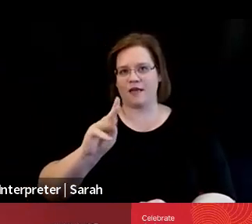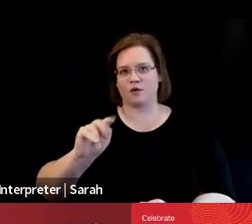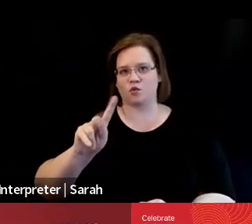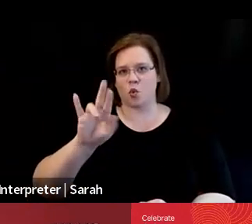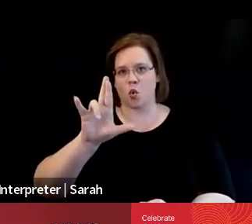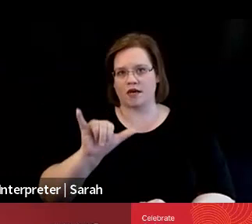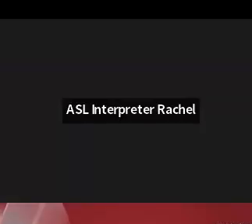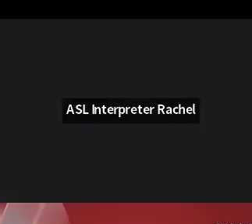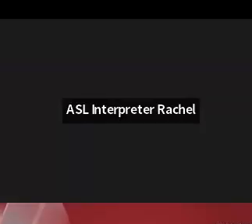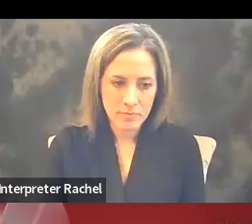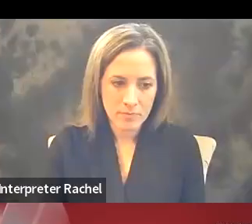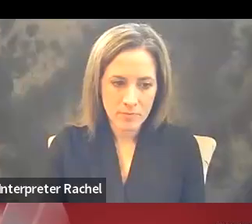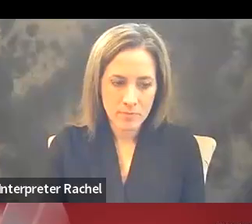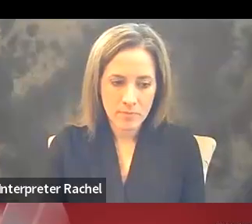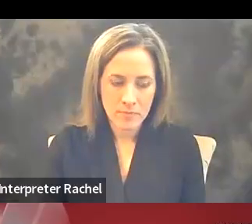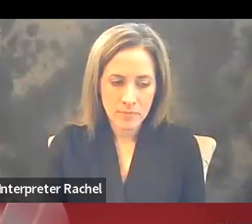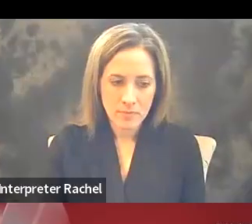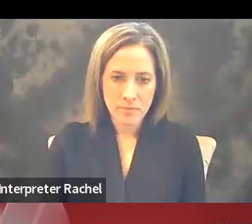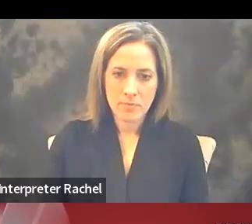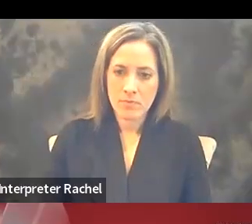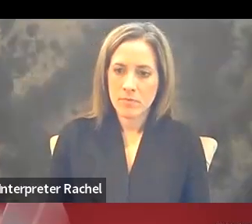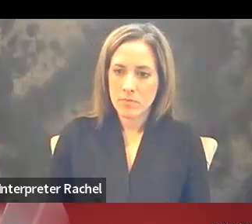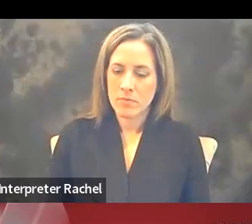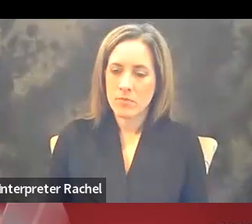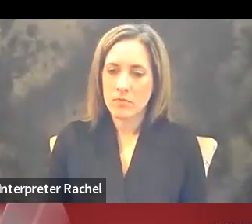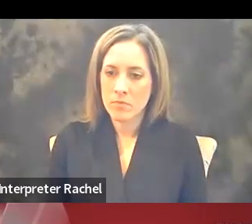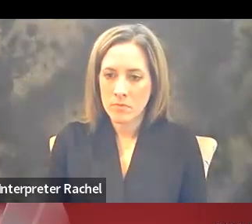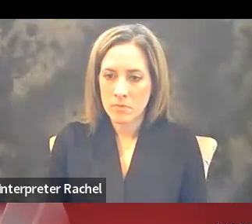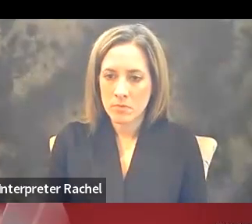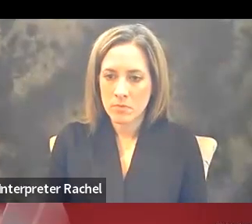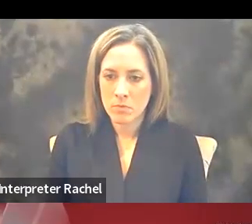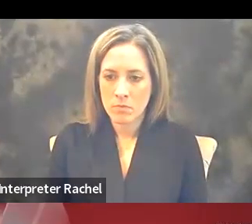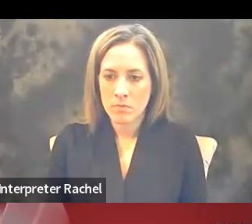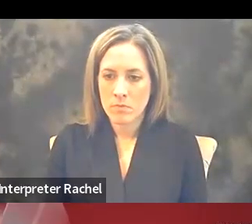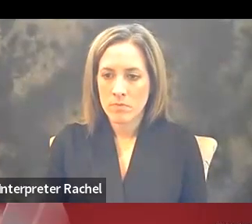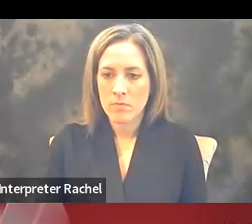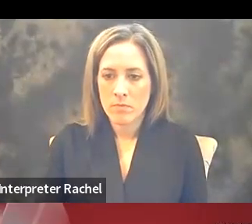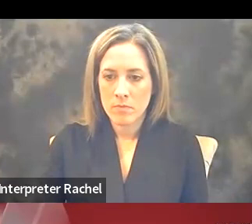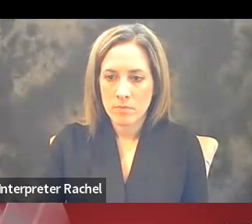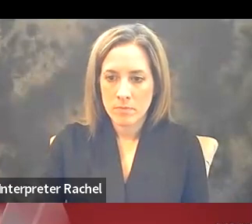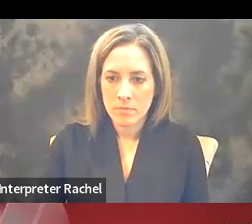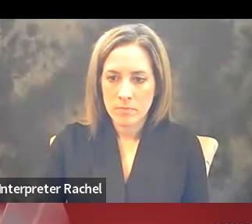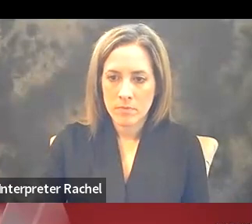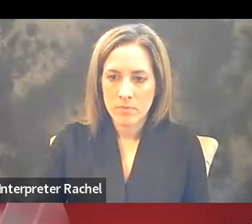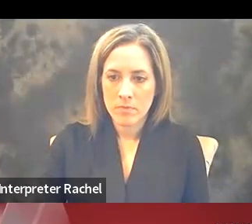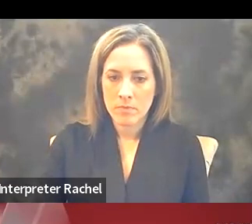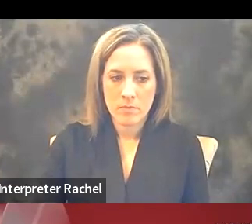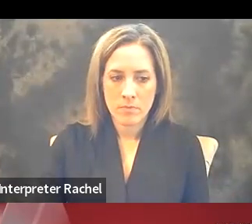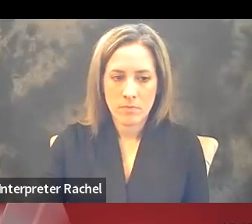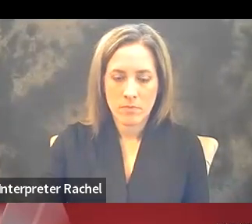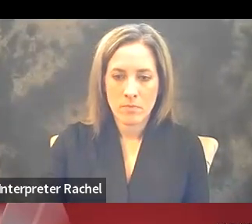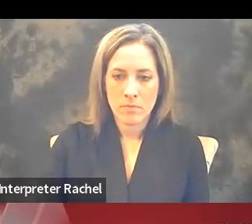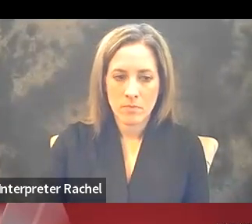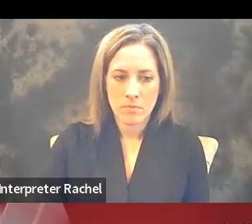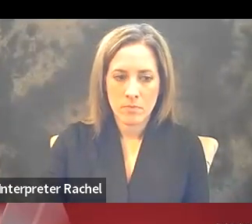separate. That like when I'm working with refugees, I have to spend a lot of time kind of like conceptually separating kind of antibiotic